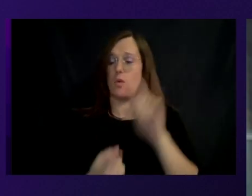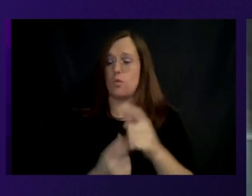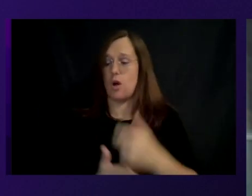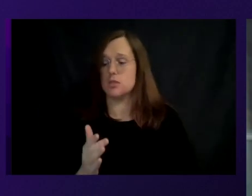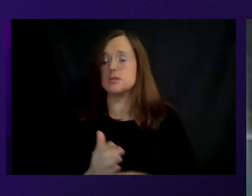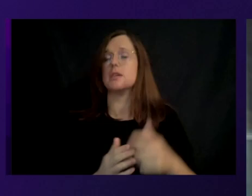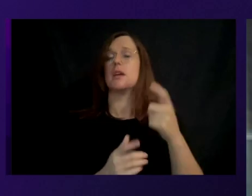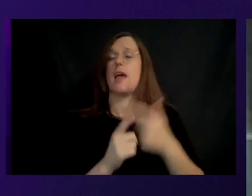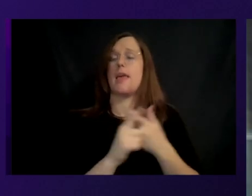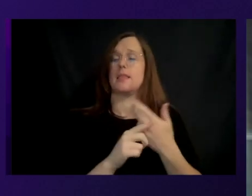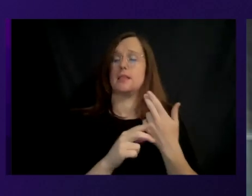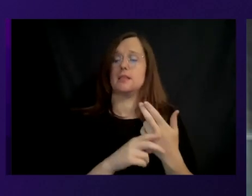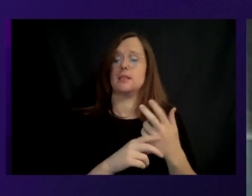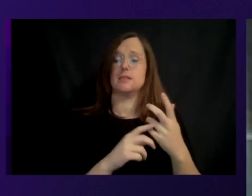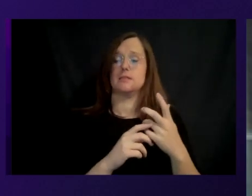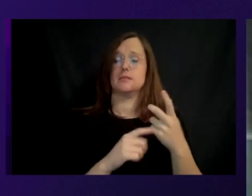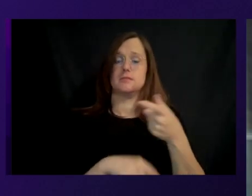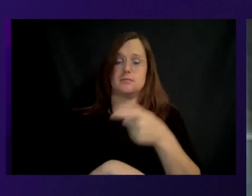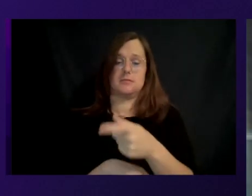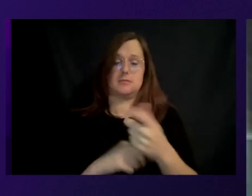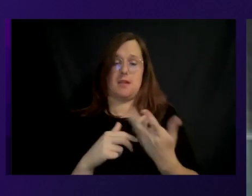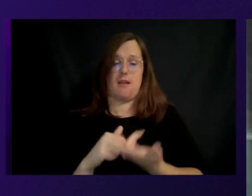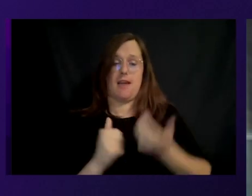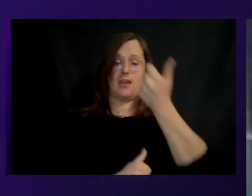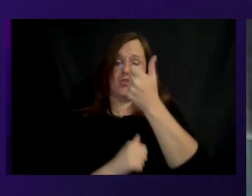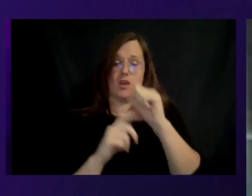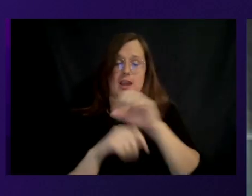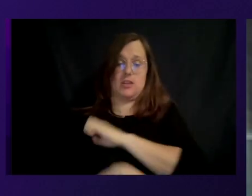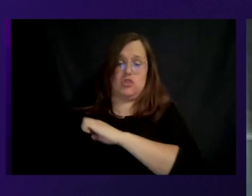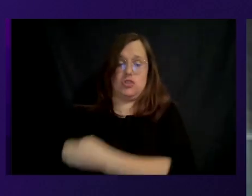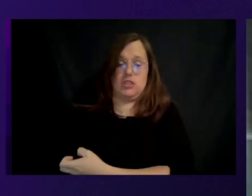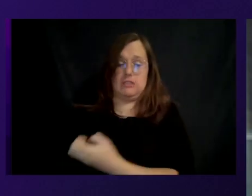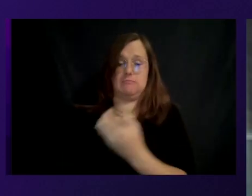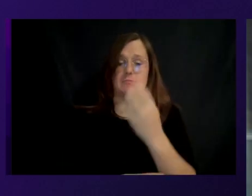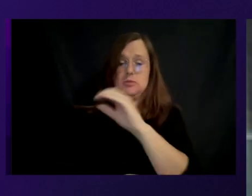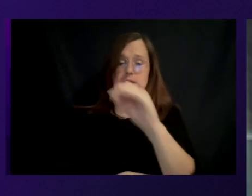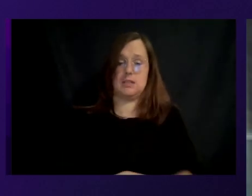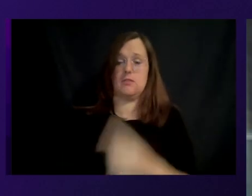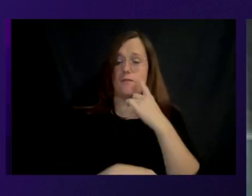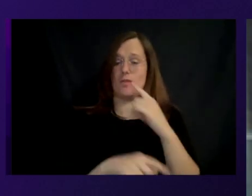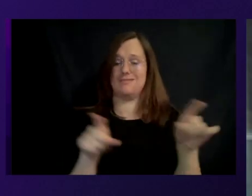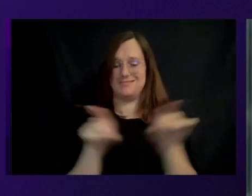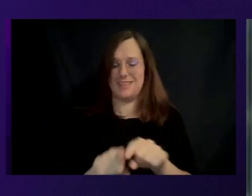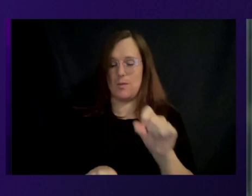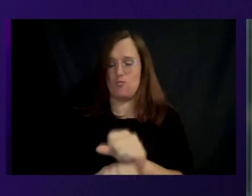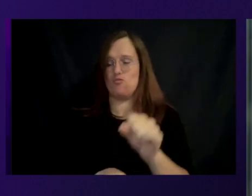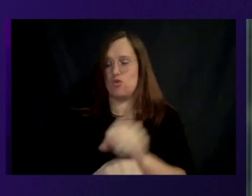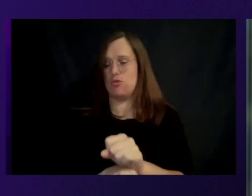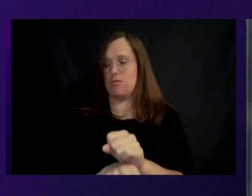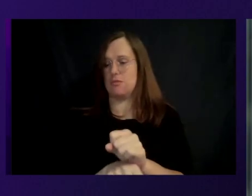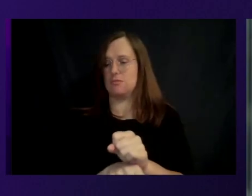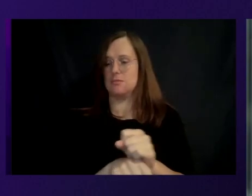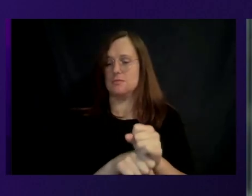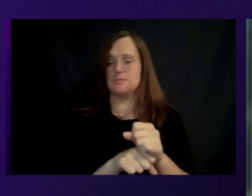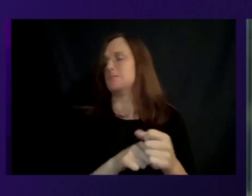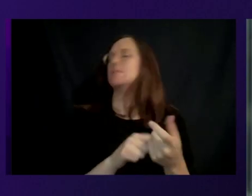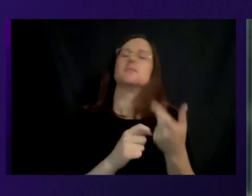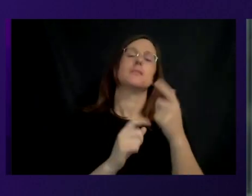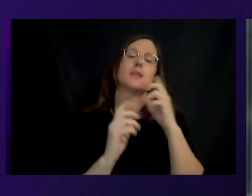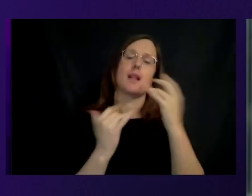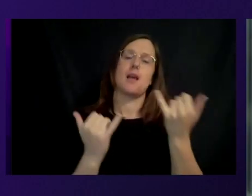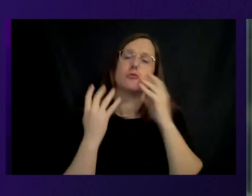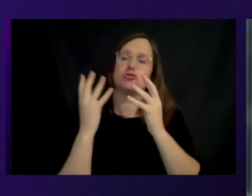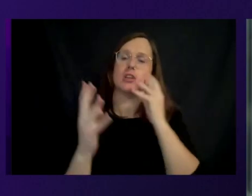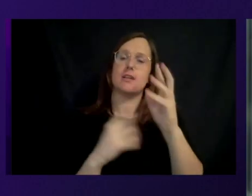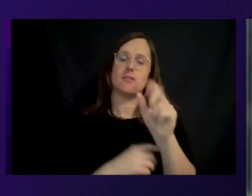the same workload. With the relative success of Graviton, we turned our sights onto machine learning. Generative AI is an inflection point